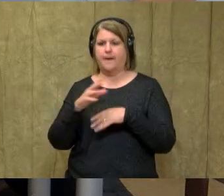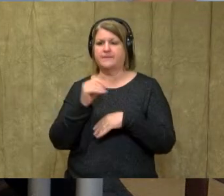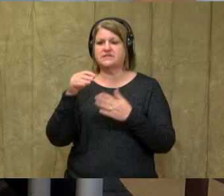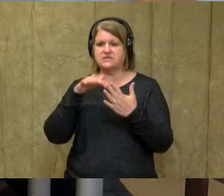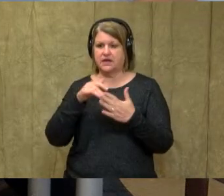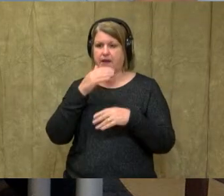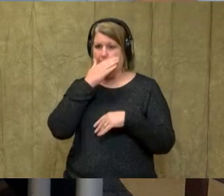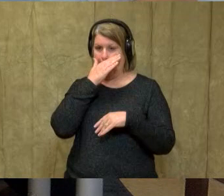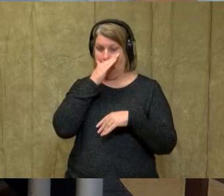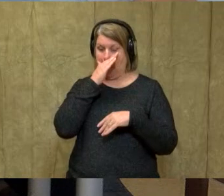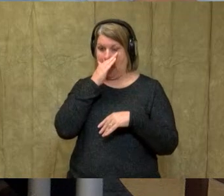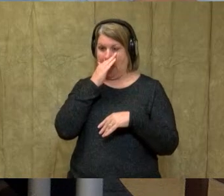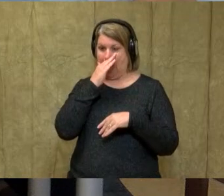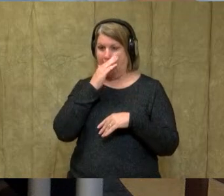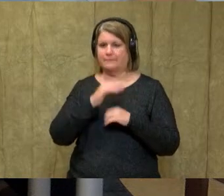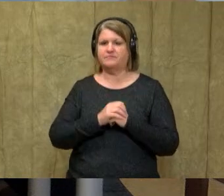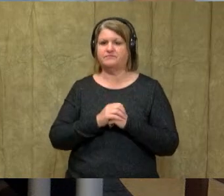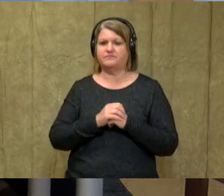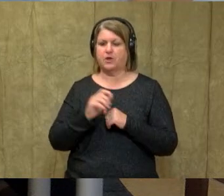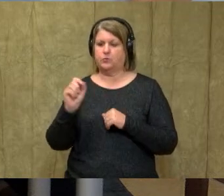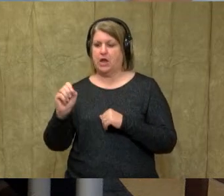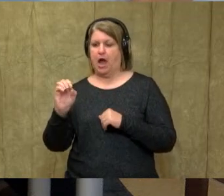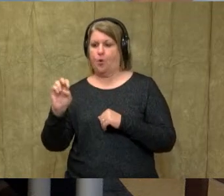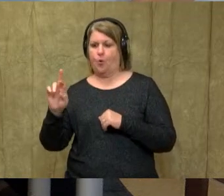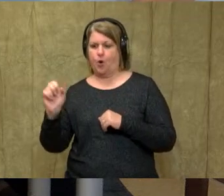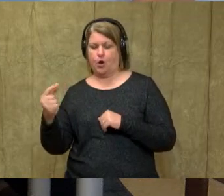SAT. .org, I'm sorry.